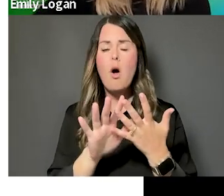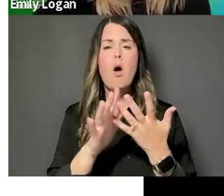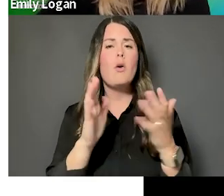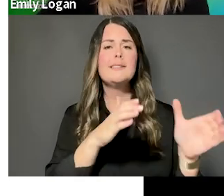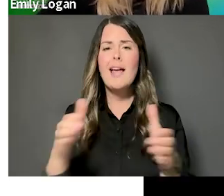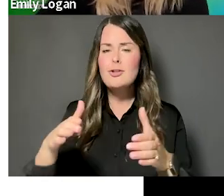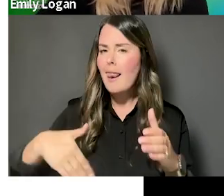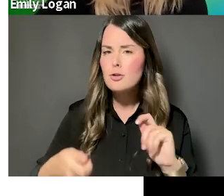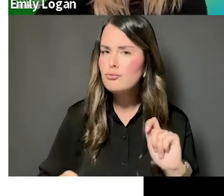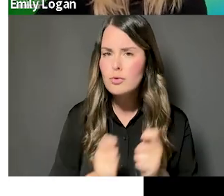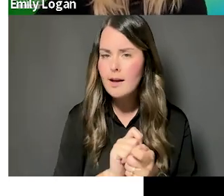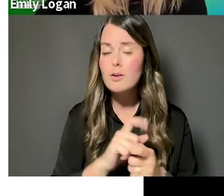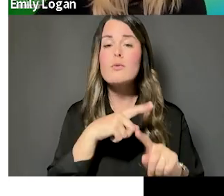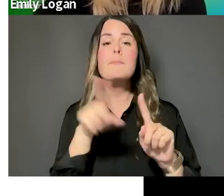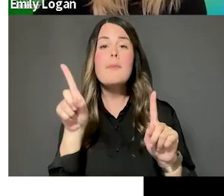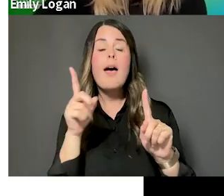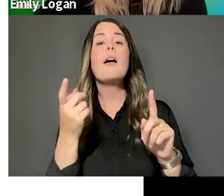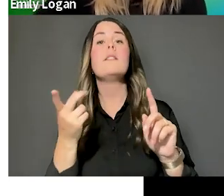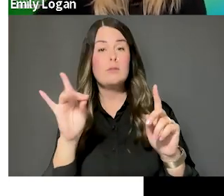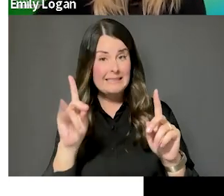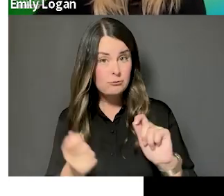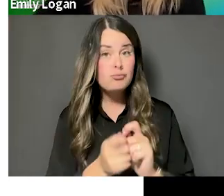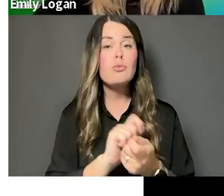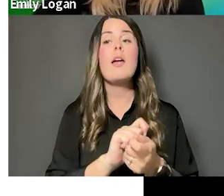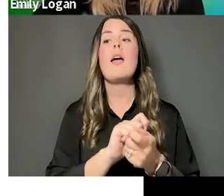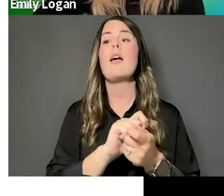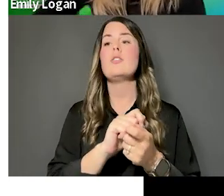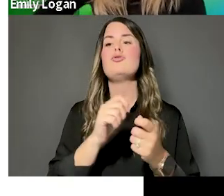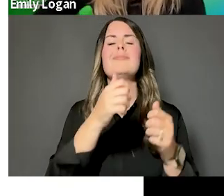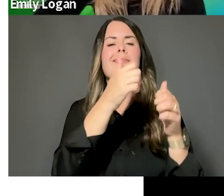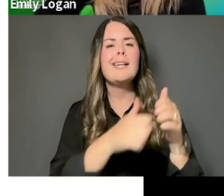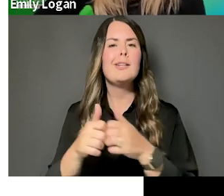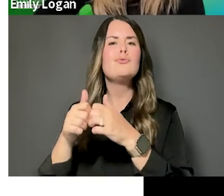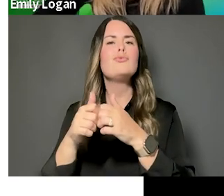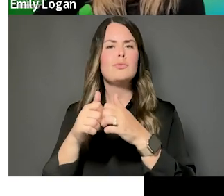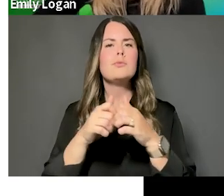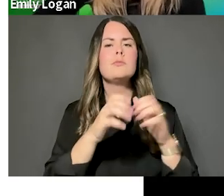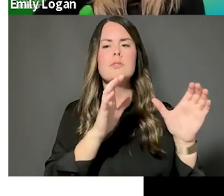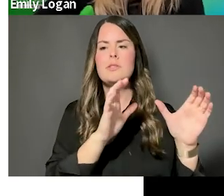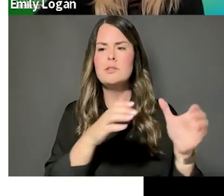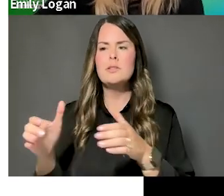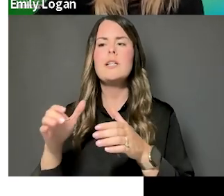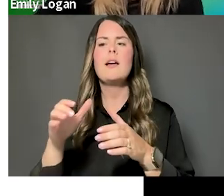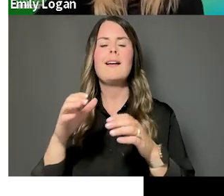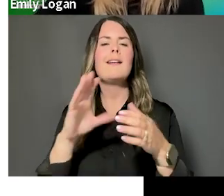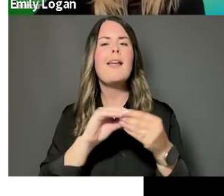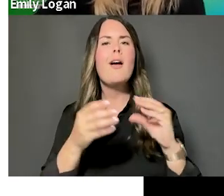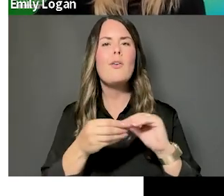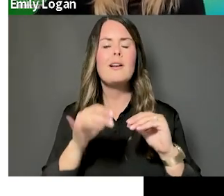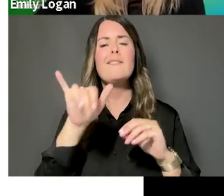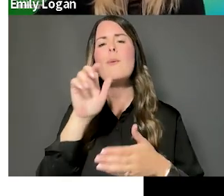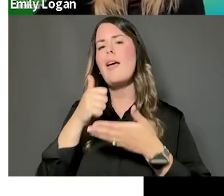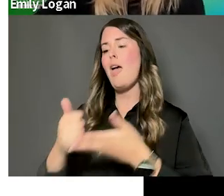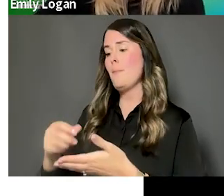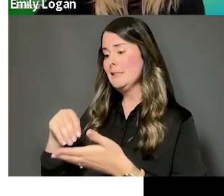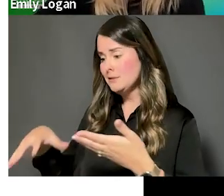of the sections hasn't changed, but what has changed is the enhanced support within each section. These updates are designed to help